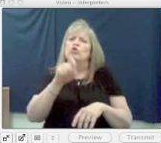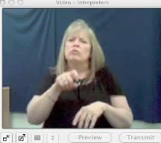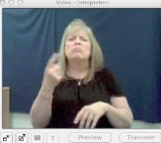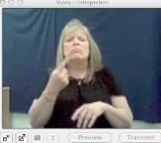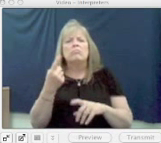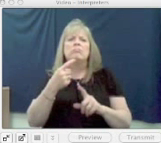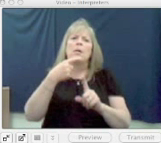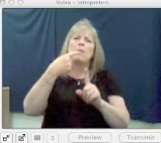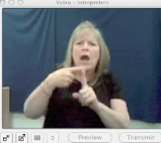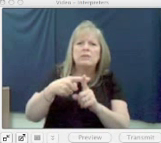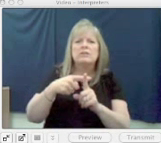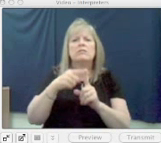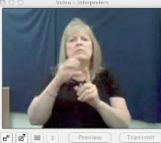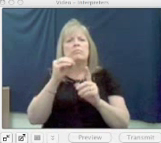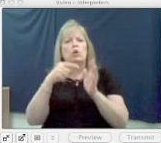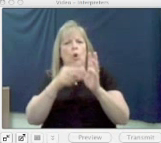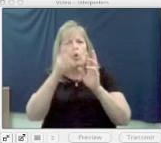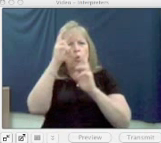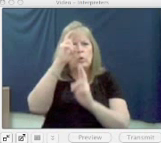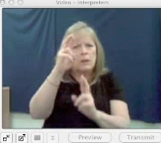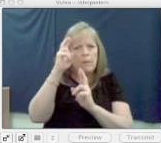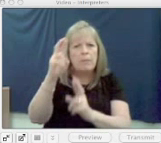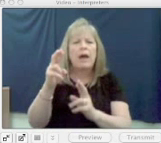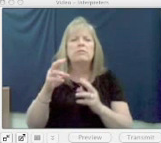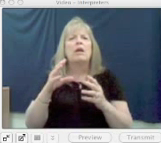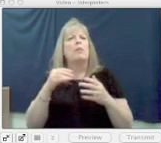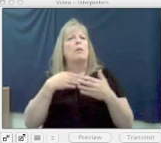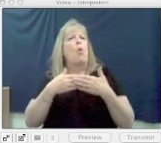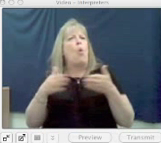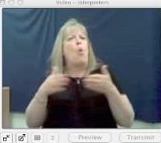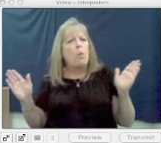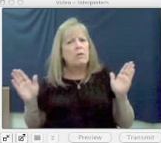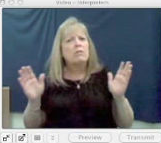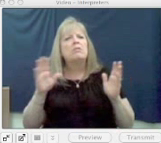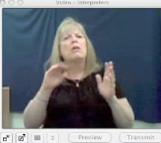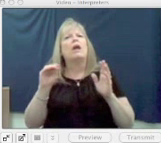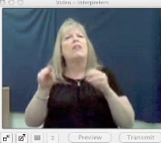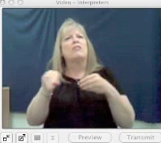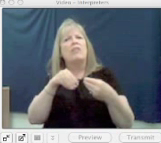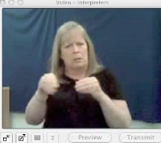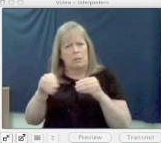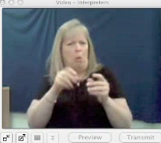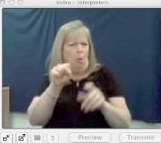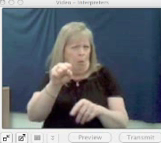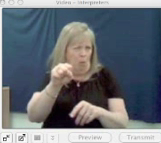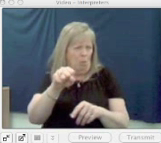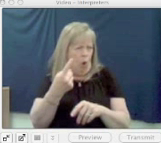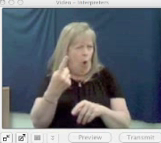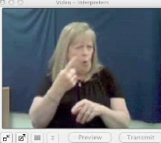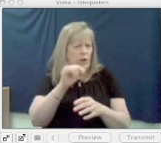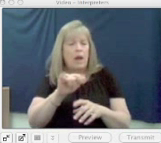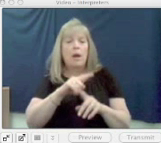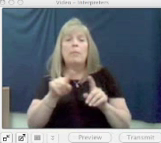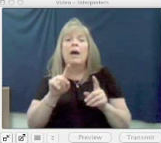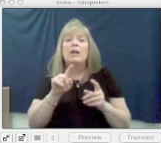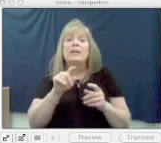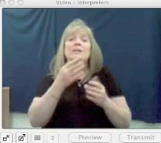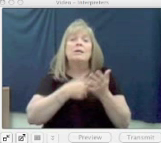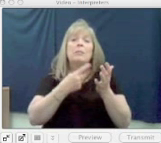and respectfulness and openness and flexibility. But when it comes to the unique contextual